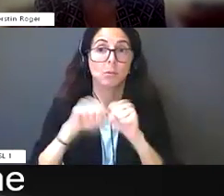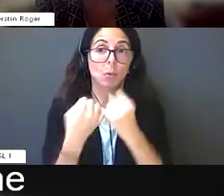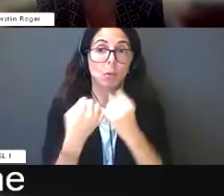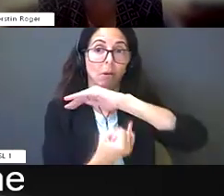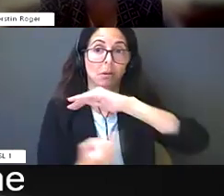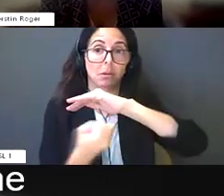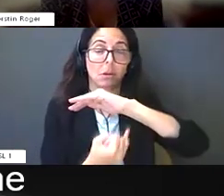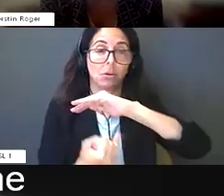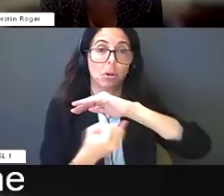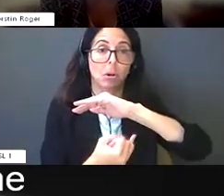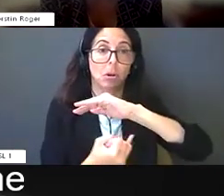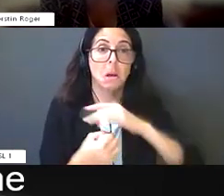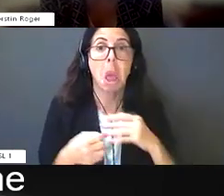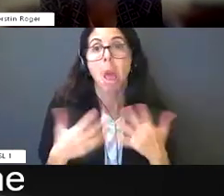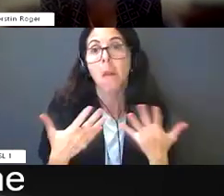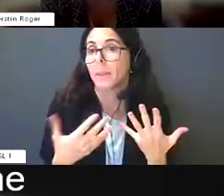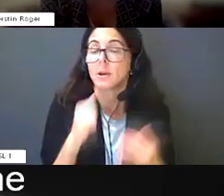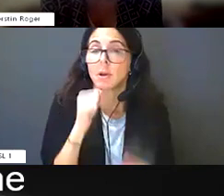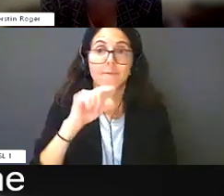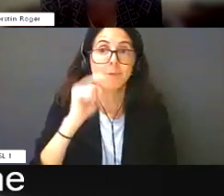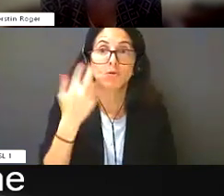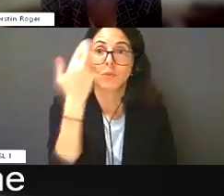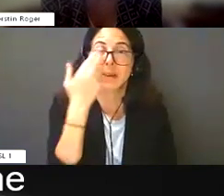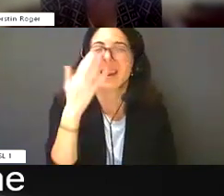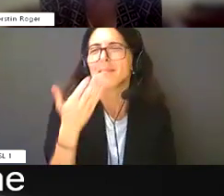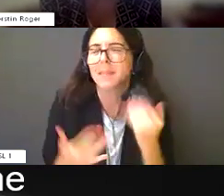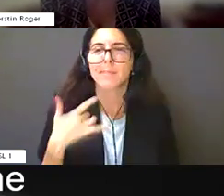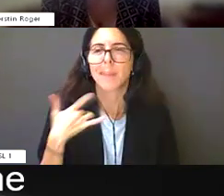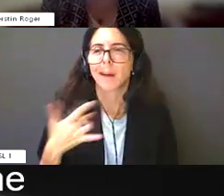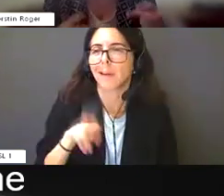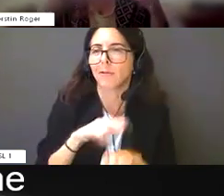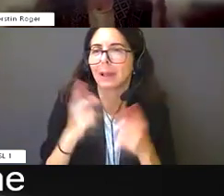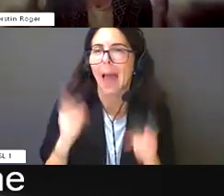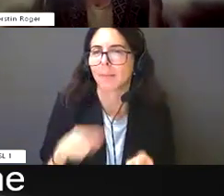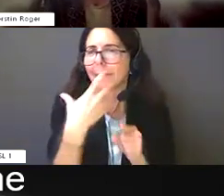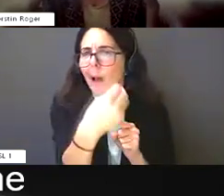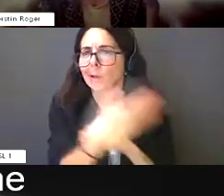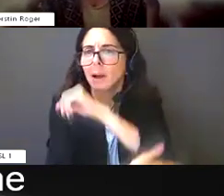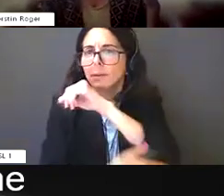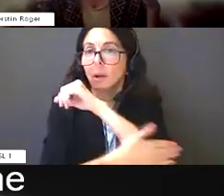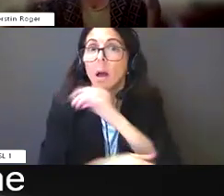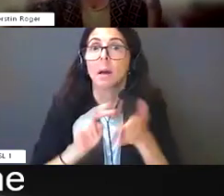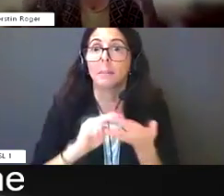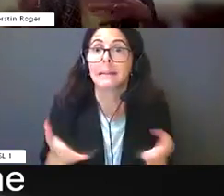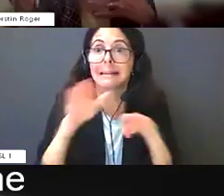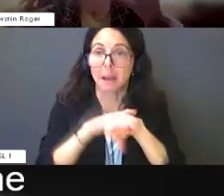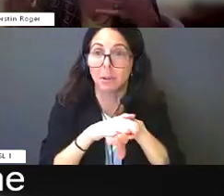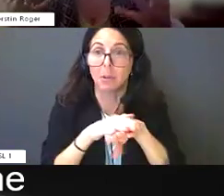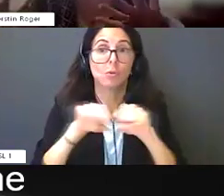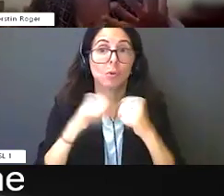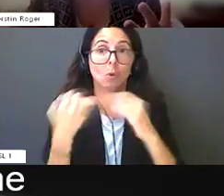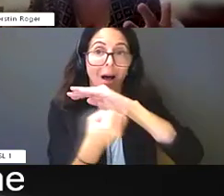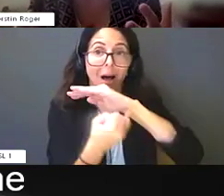be just a secondary factor of geography and where you're living. So it's not just social isolation, but it's also kind